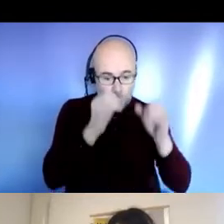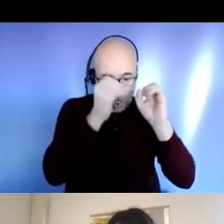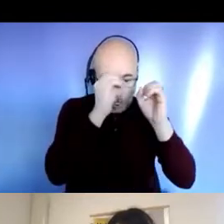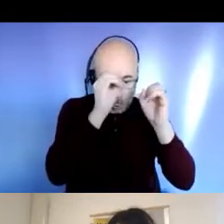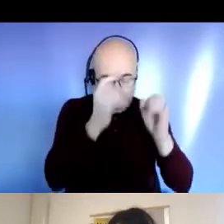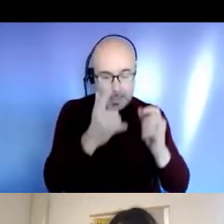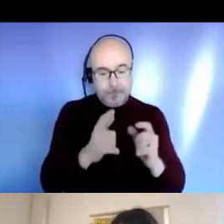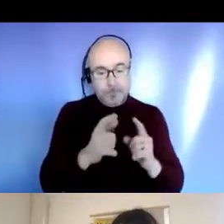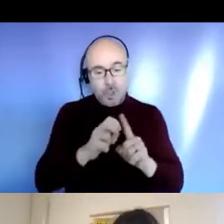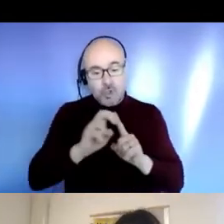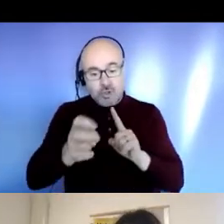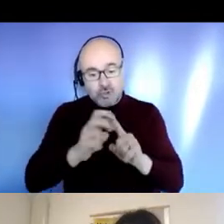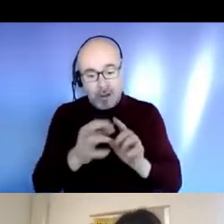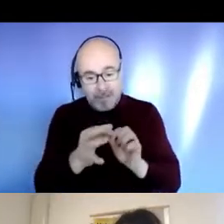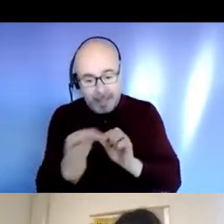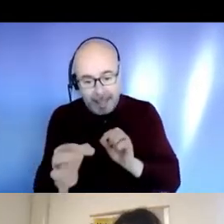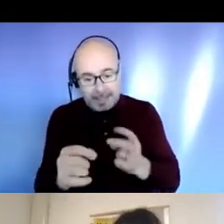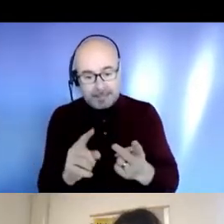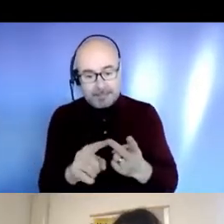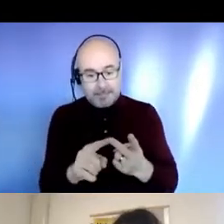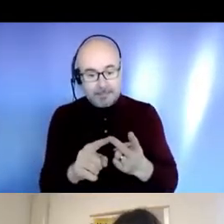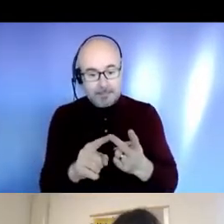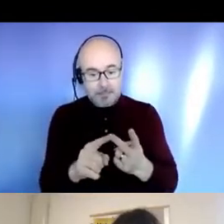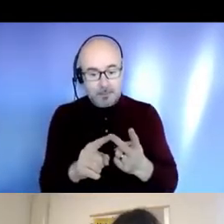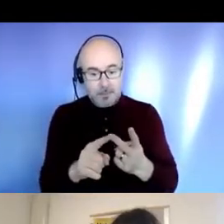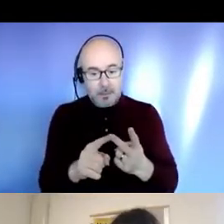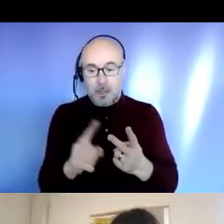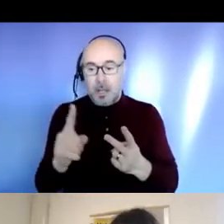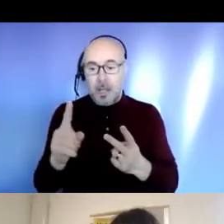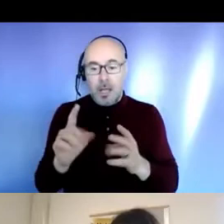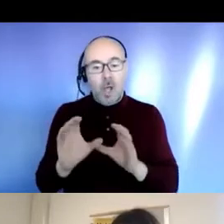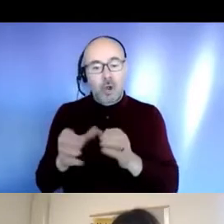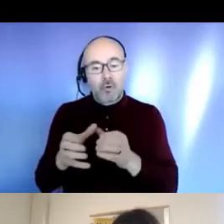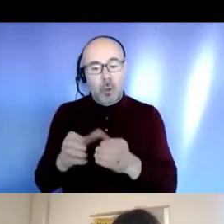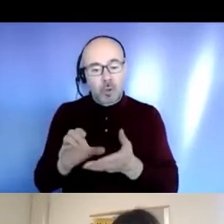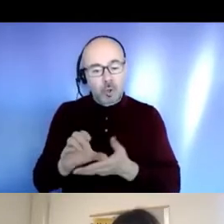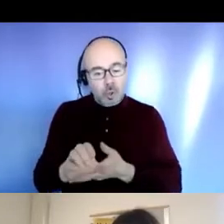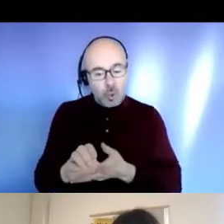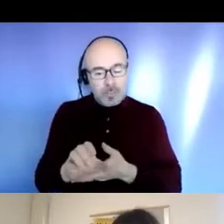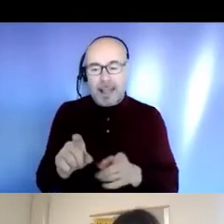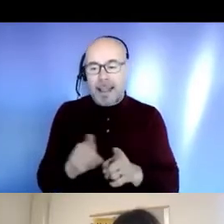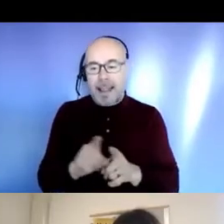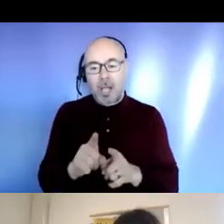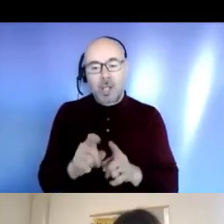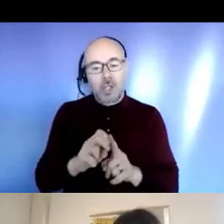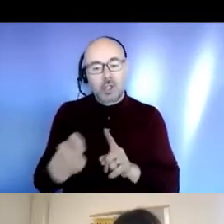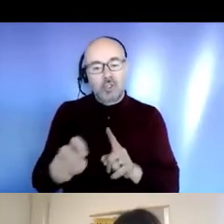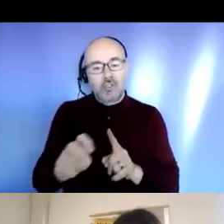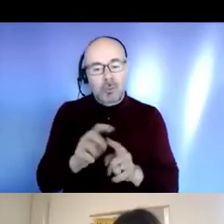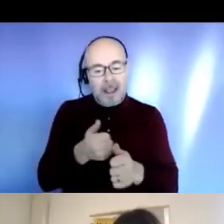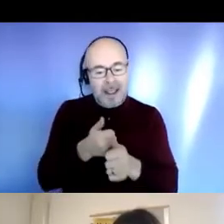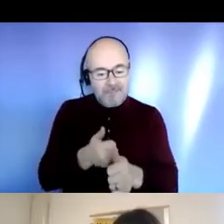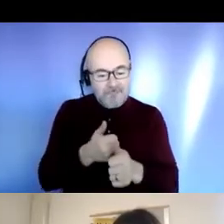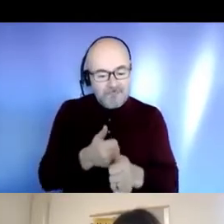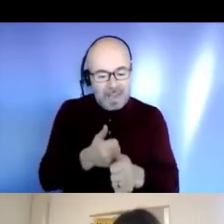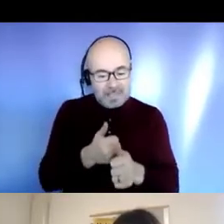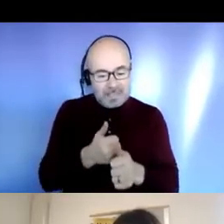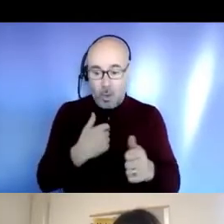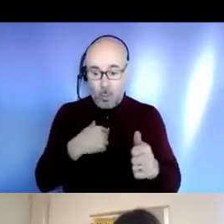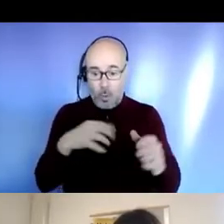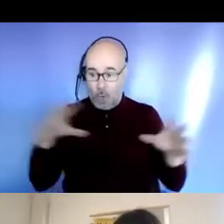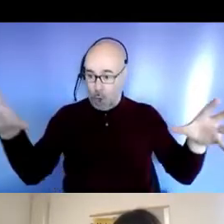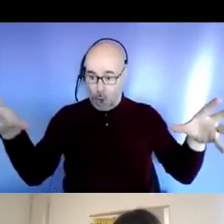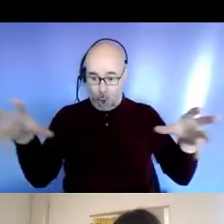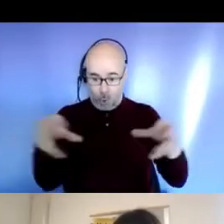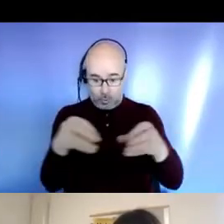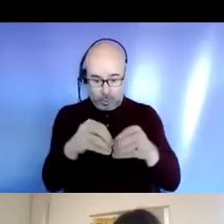Travelline, and also other crowdsourcing elements like TripAdvisor, obviously the smart transport elements,